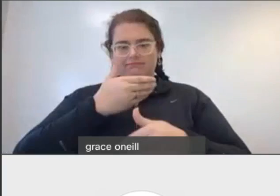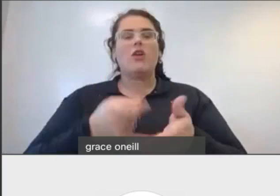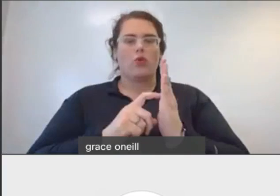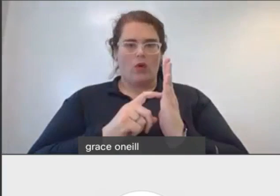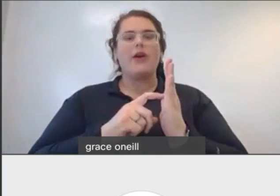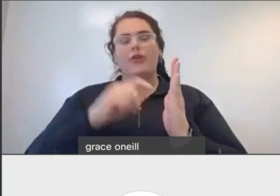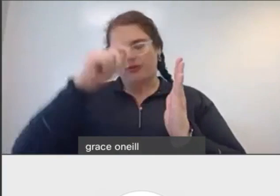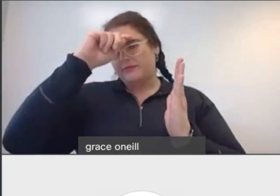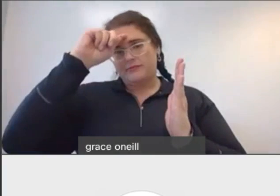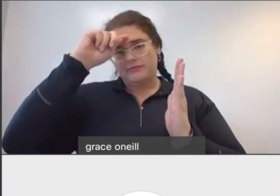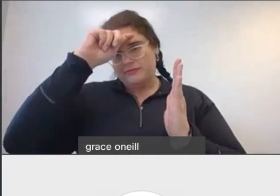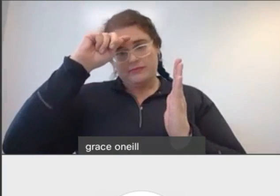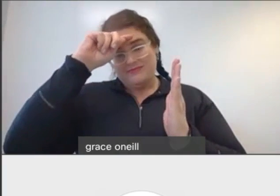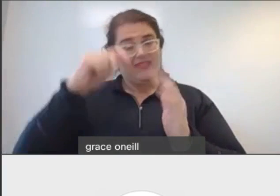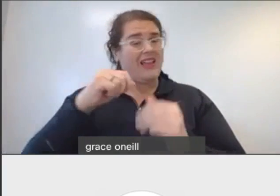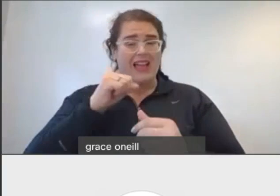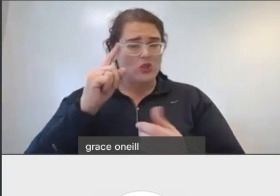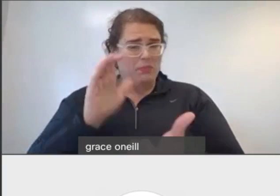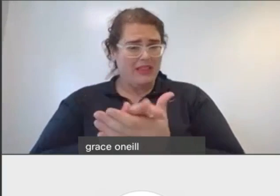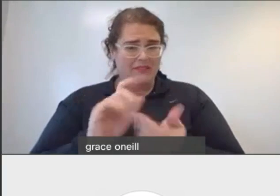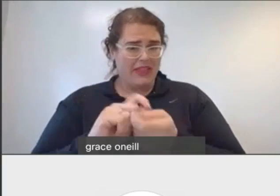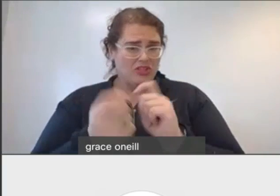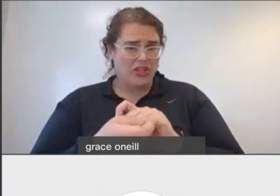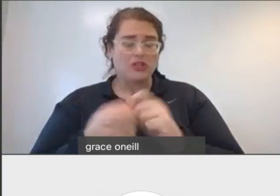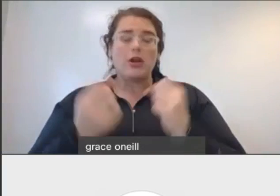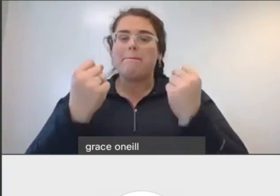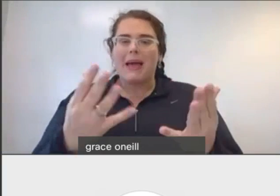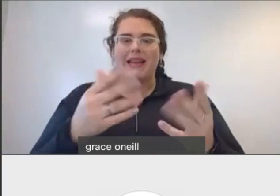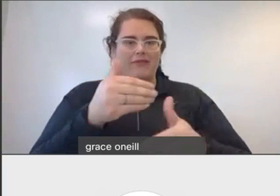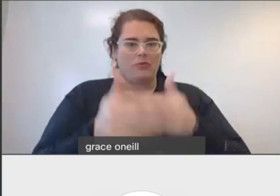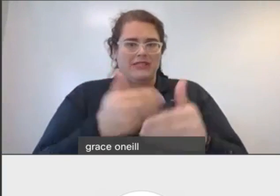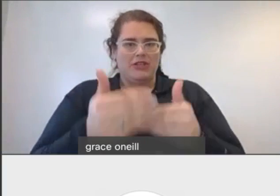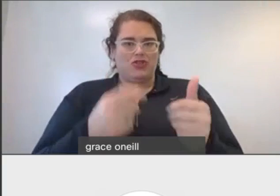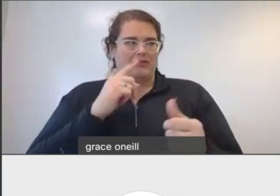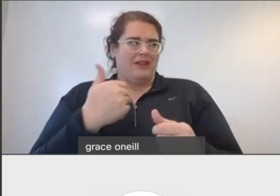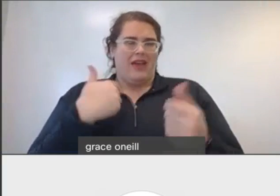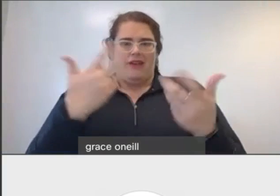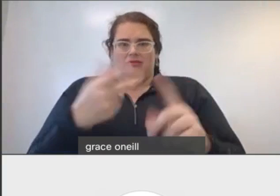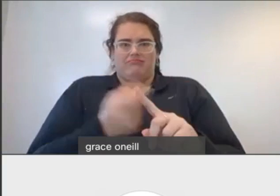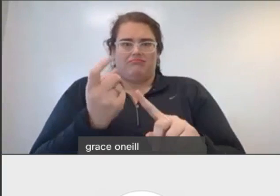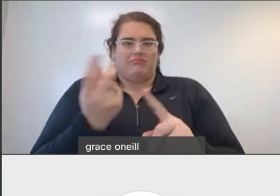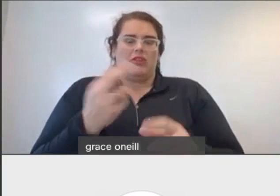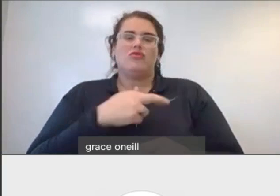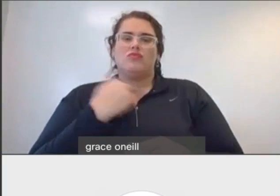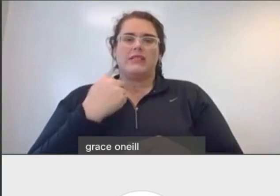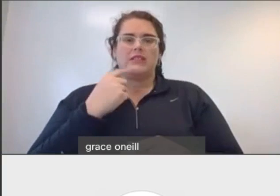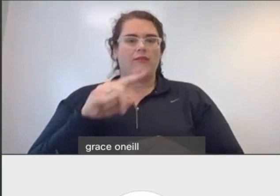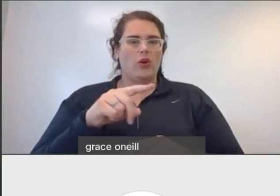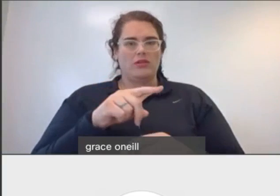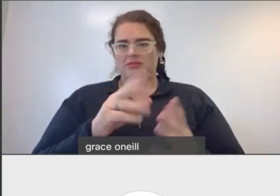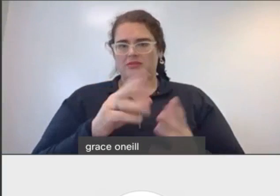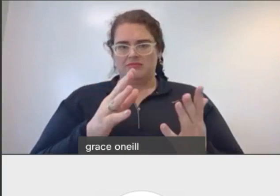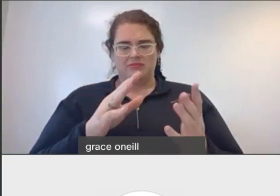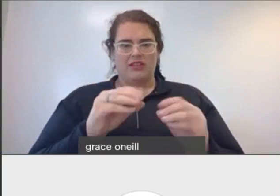risks. And quite frankly, many of those procedures present risks for transmission of other things. But I think Nelson is with us